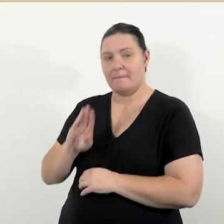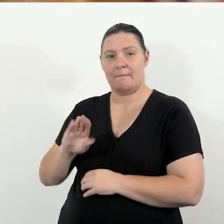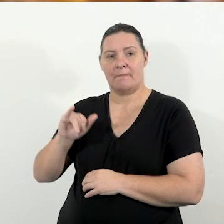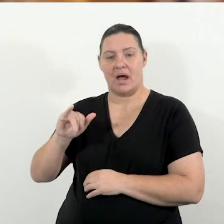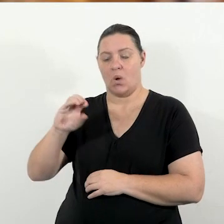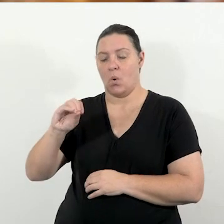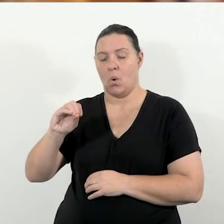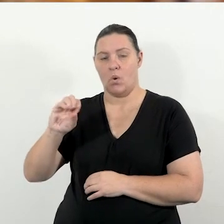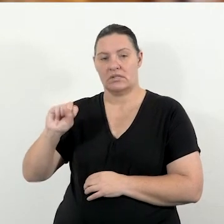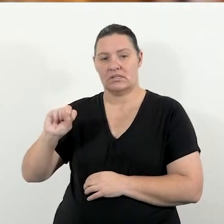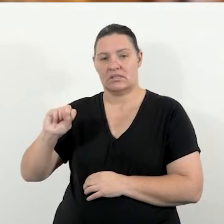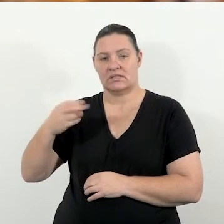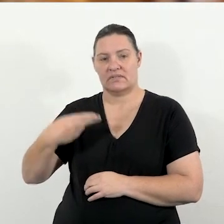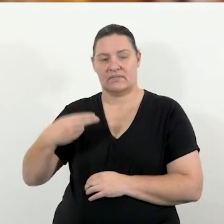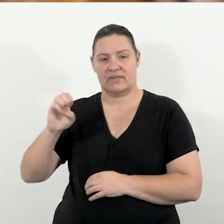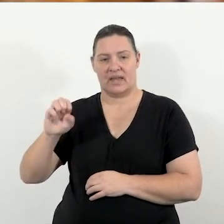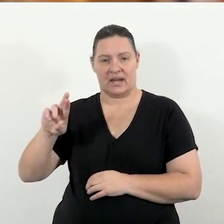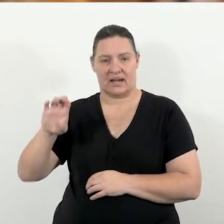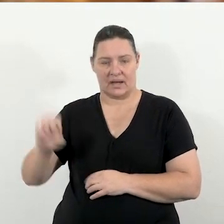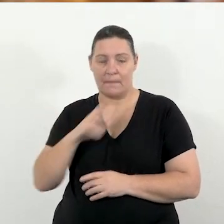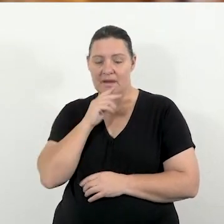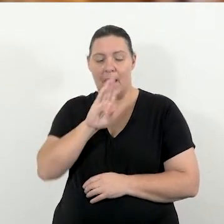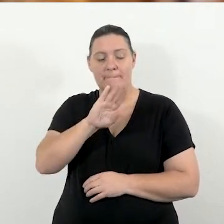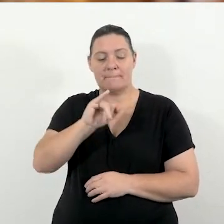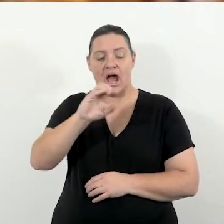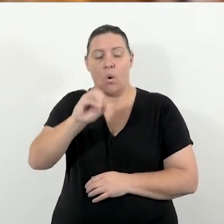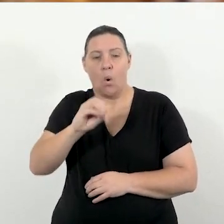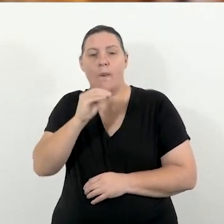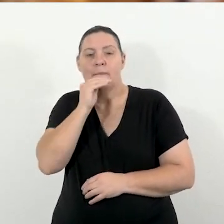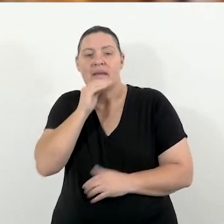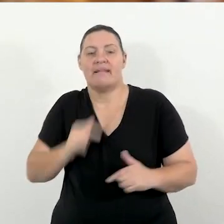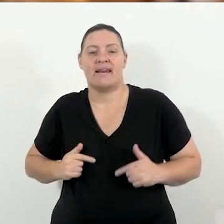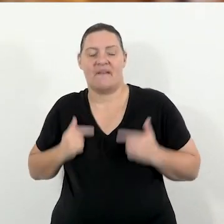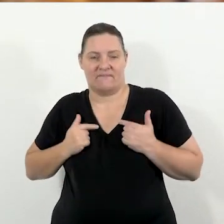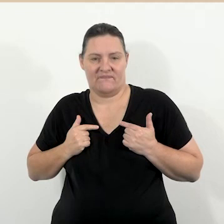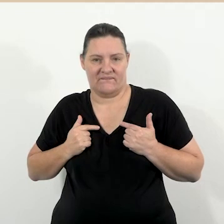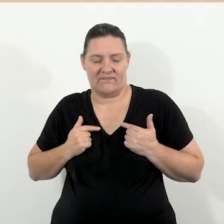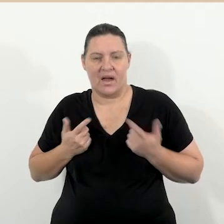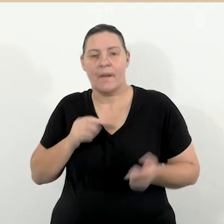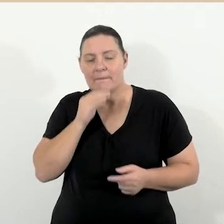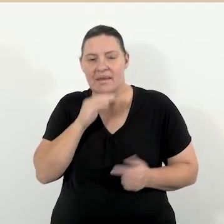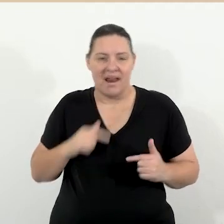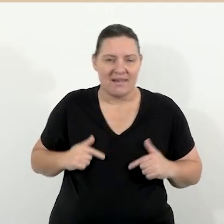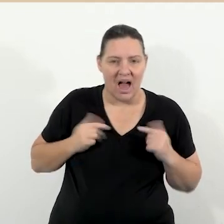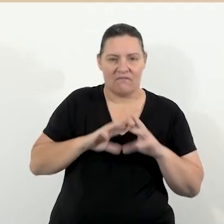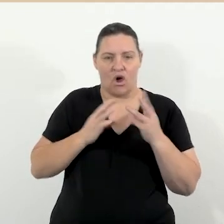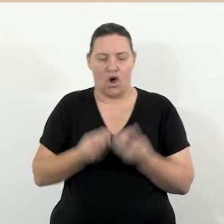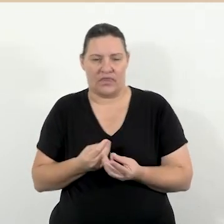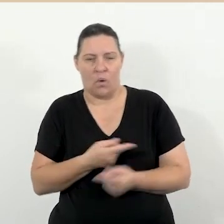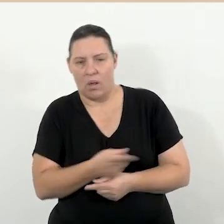biosphere. Now the word bio means life. That means here we are looking at all life on